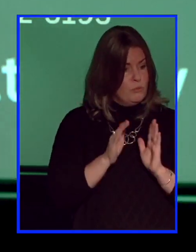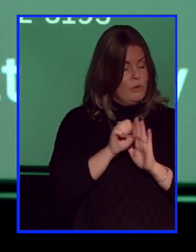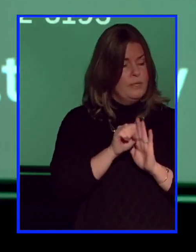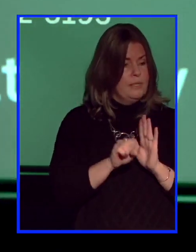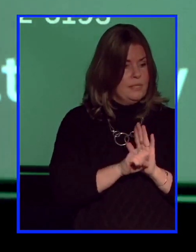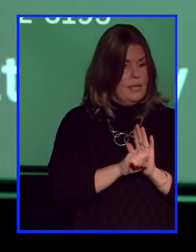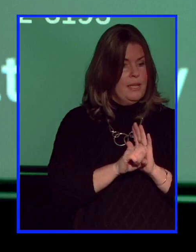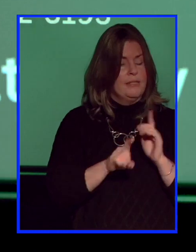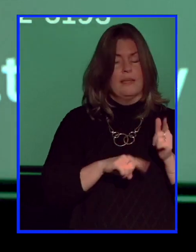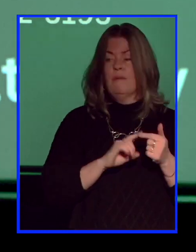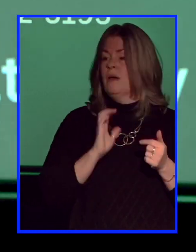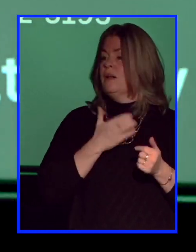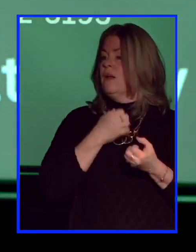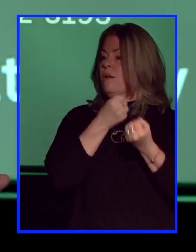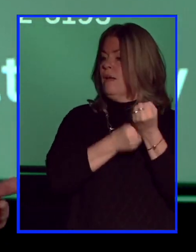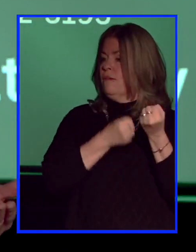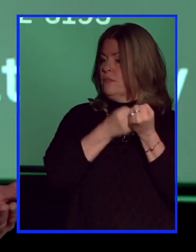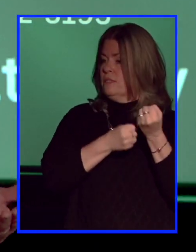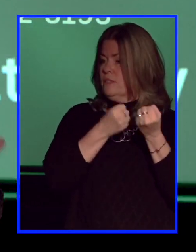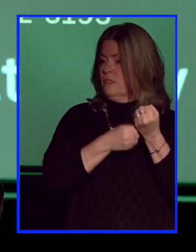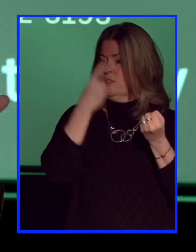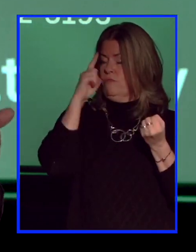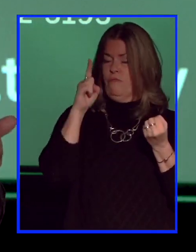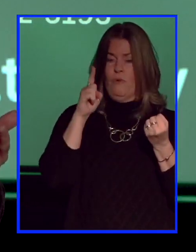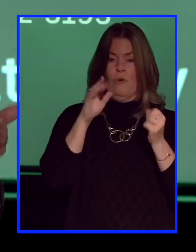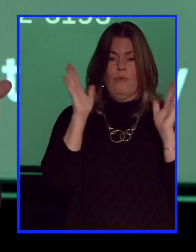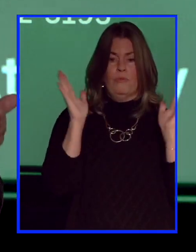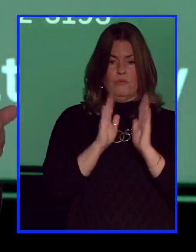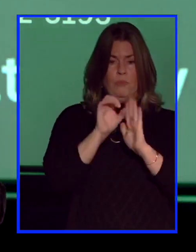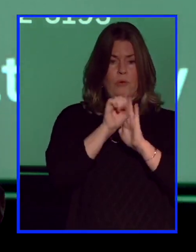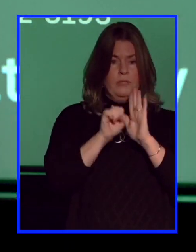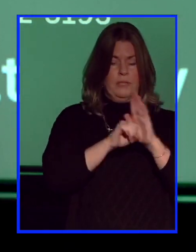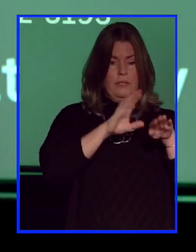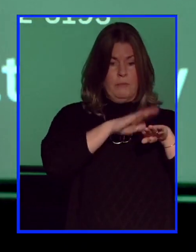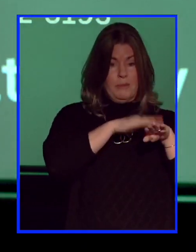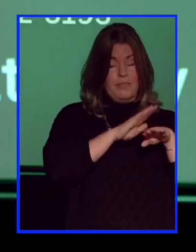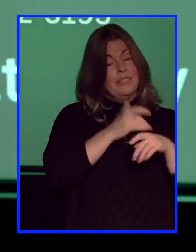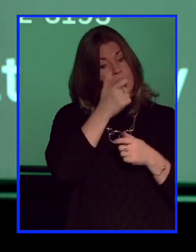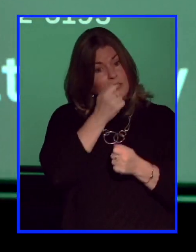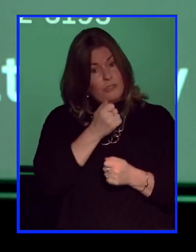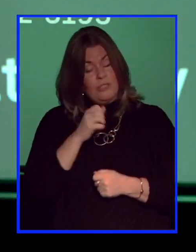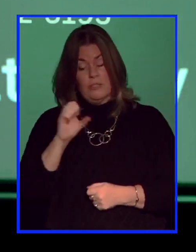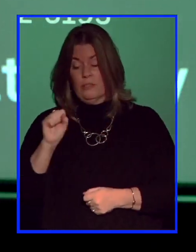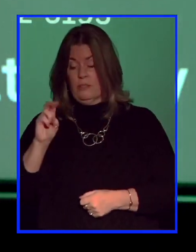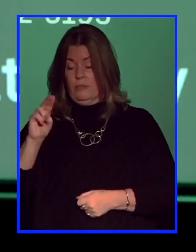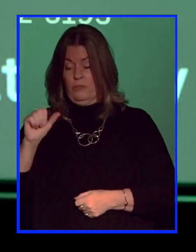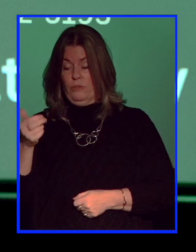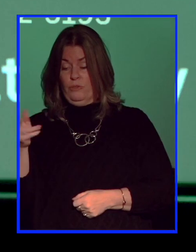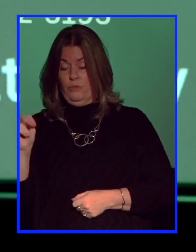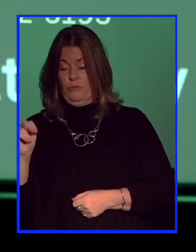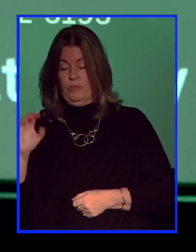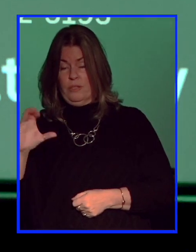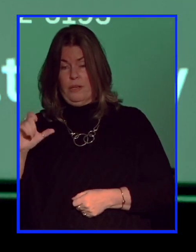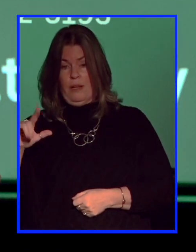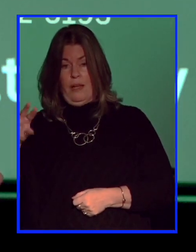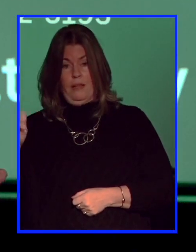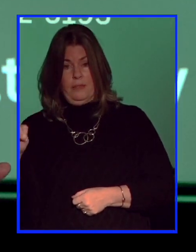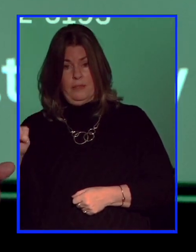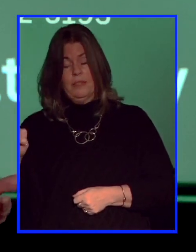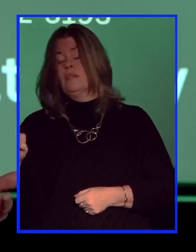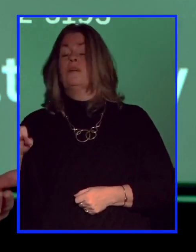about our advocacy for the small state minimum. And interestingly enough, Susan Collins, the Republican from Maine, has